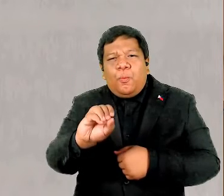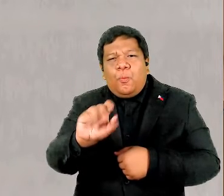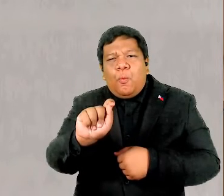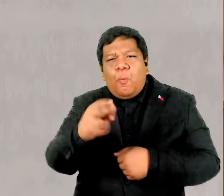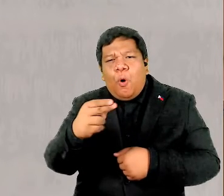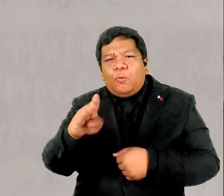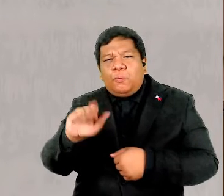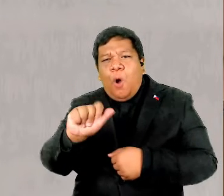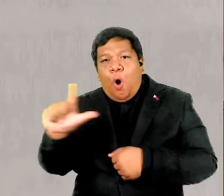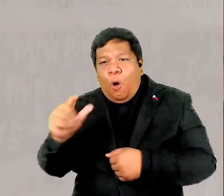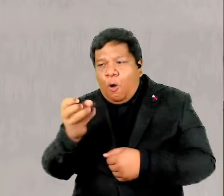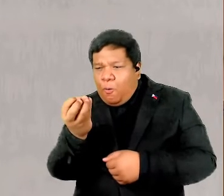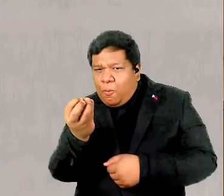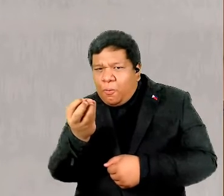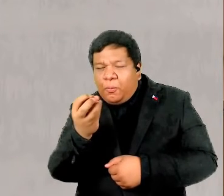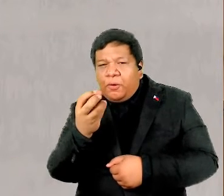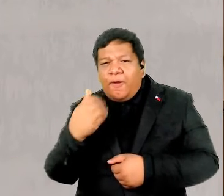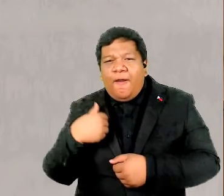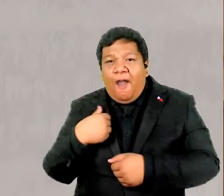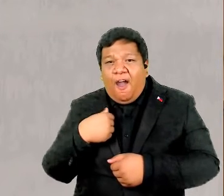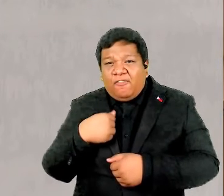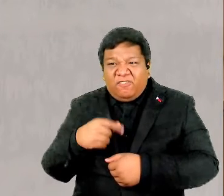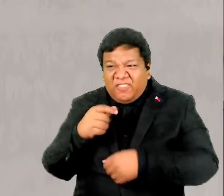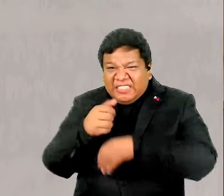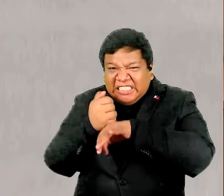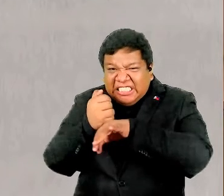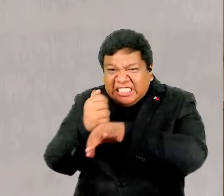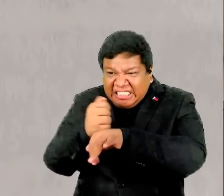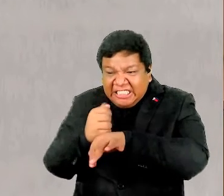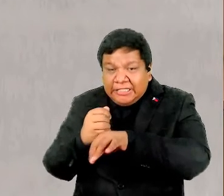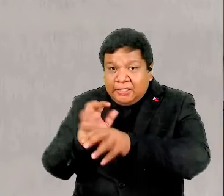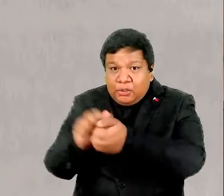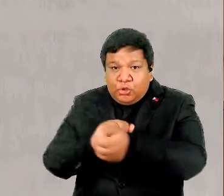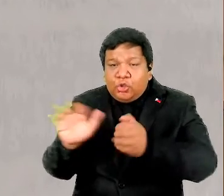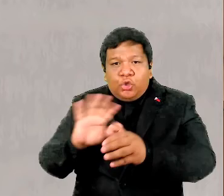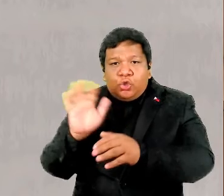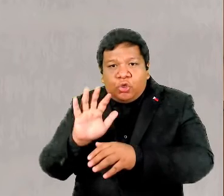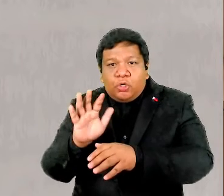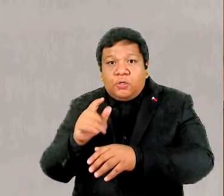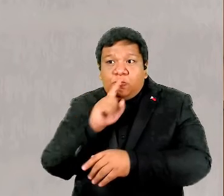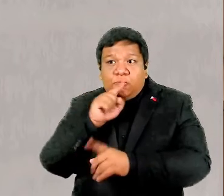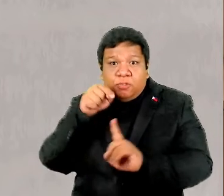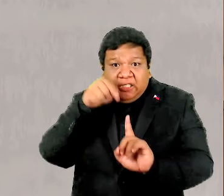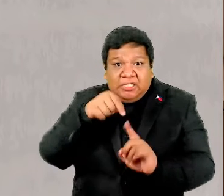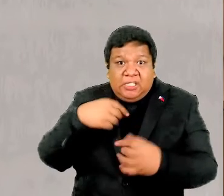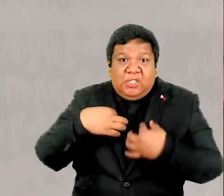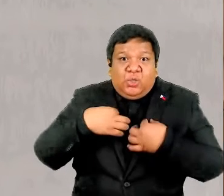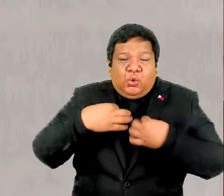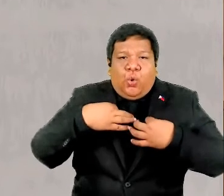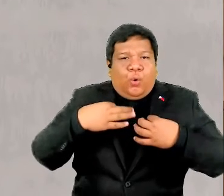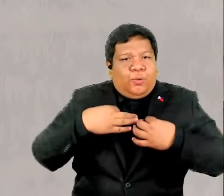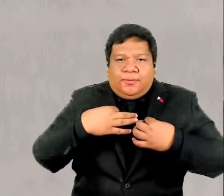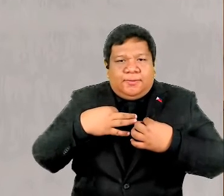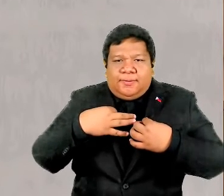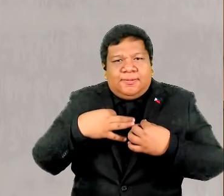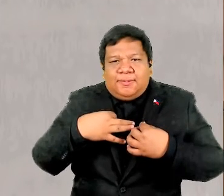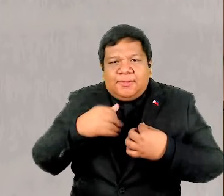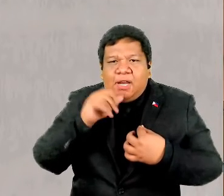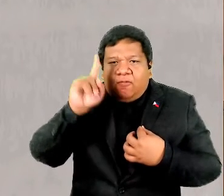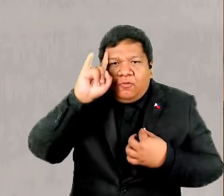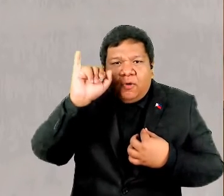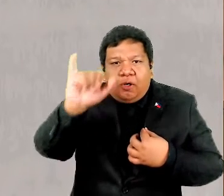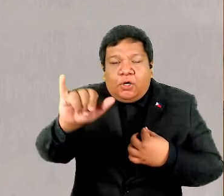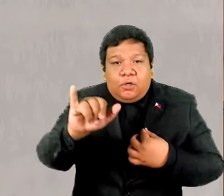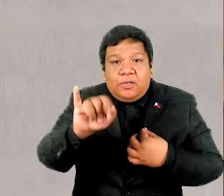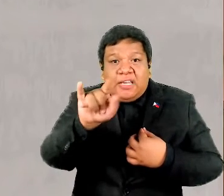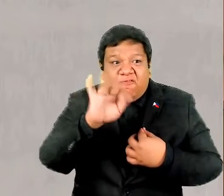they only delay the process. Moths are really not the issue here. Clothes are not forever. Yun yung issue.